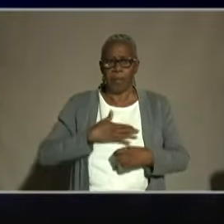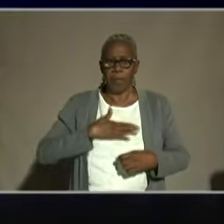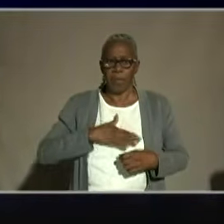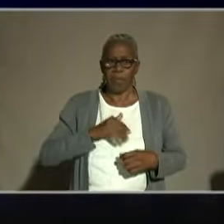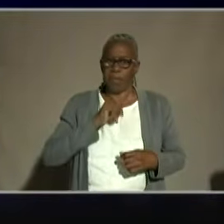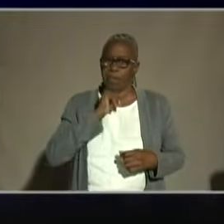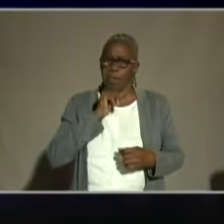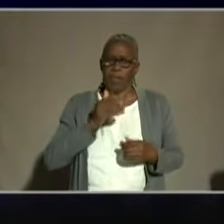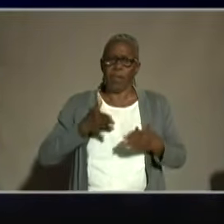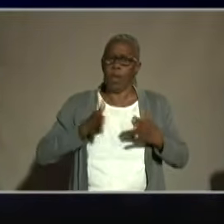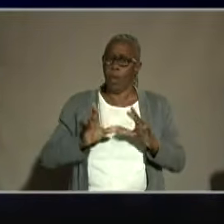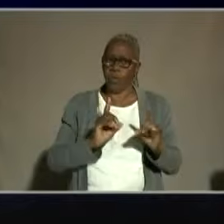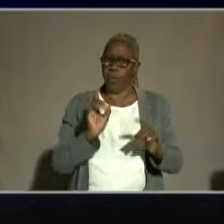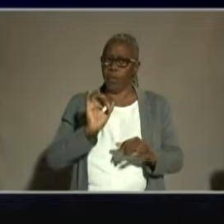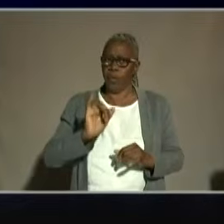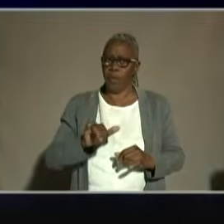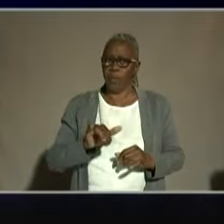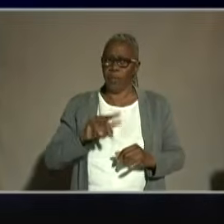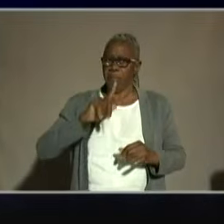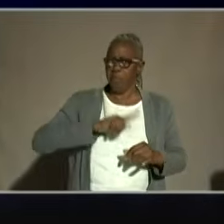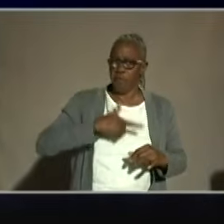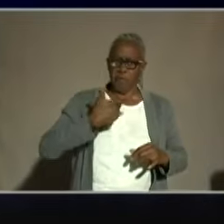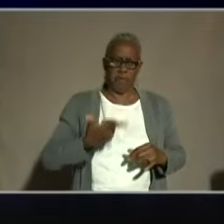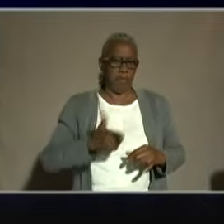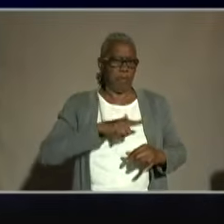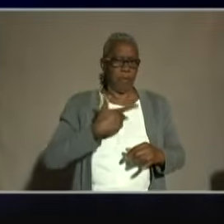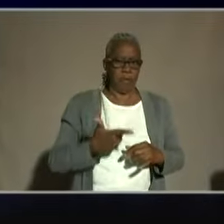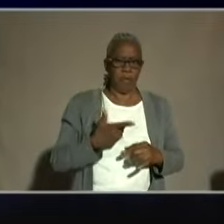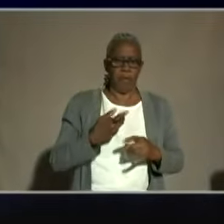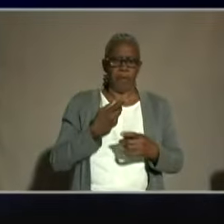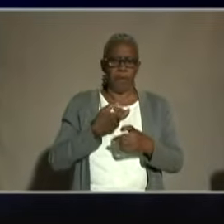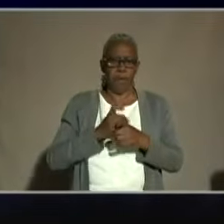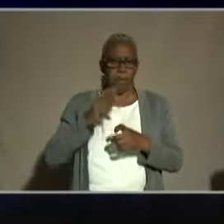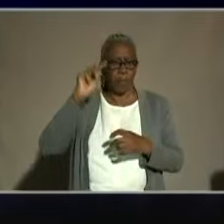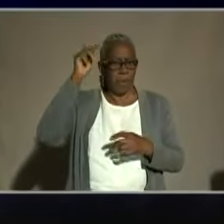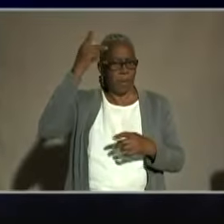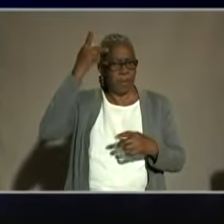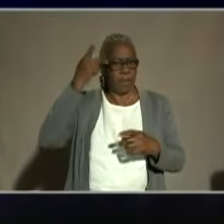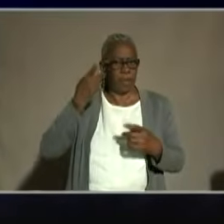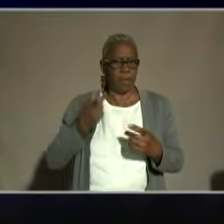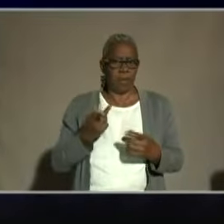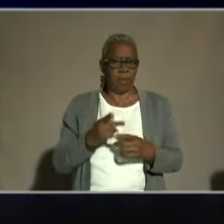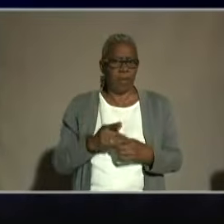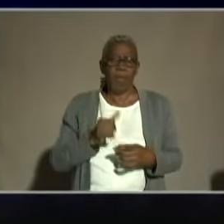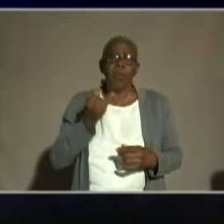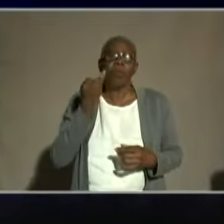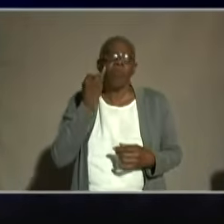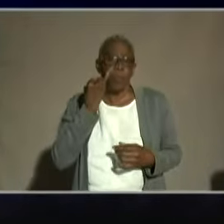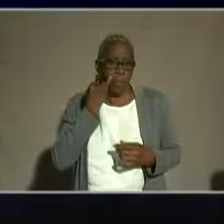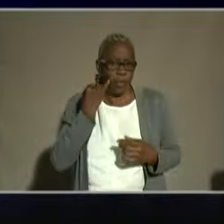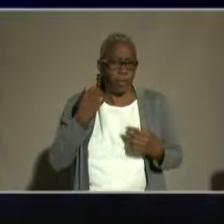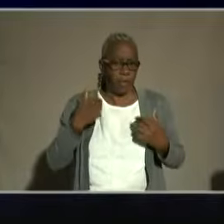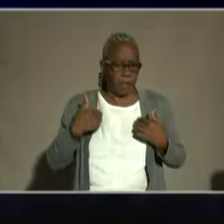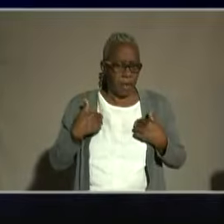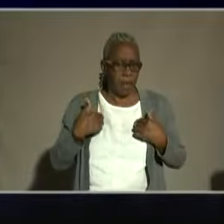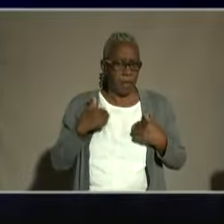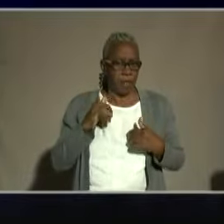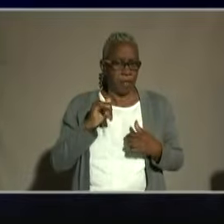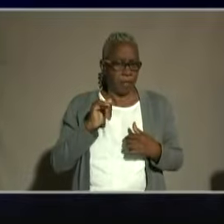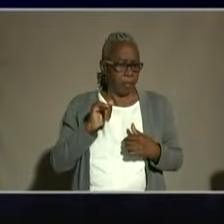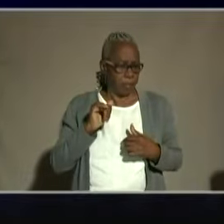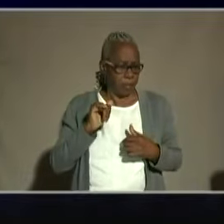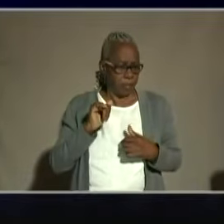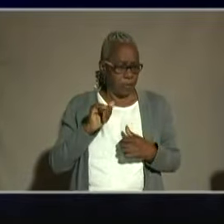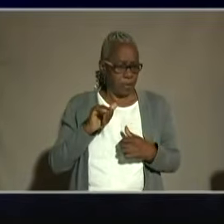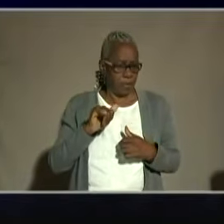that. The flip-flopping from the Prime Minister is manifest. They were supposed to have impeachment. There's no